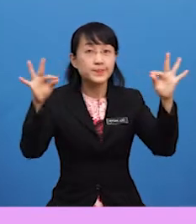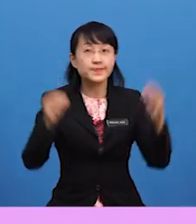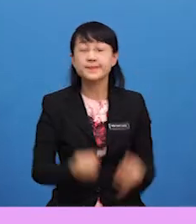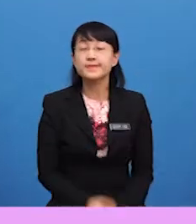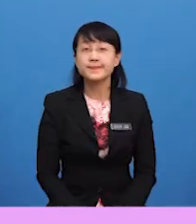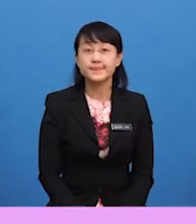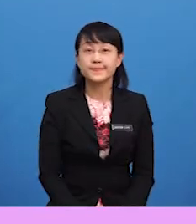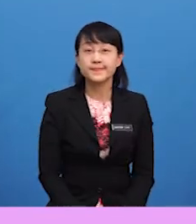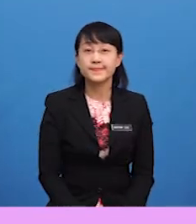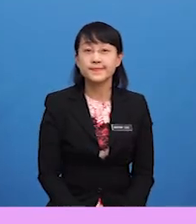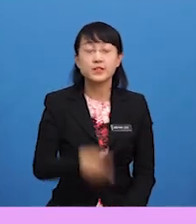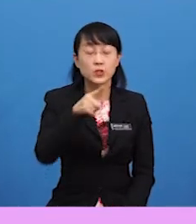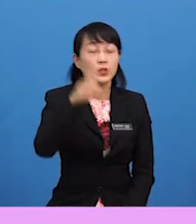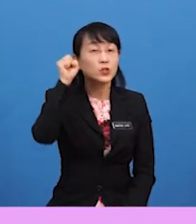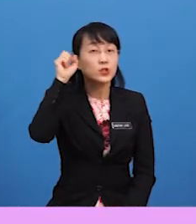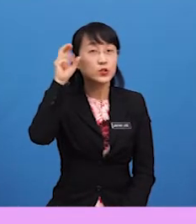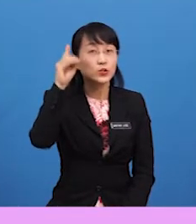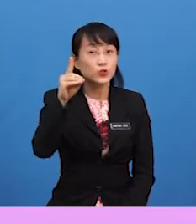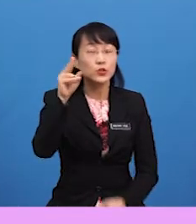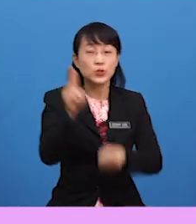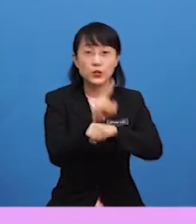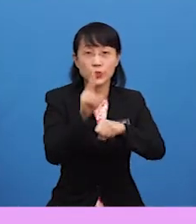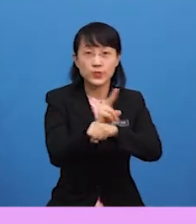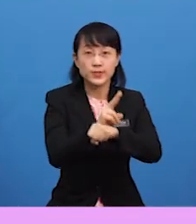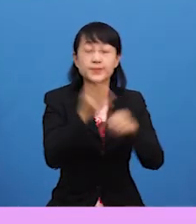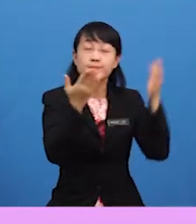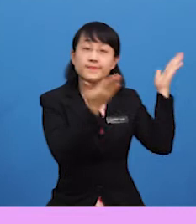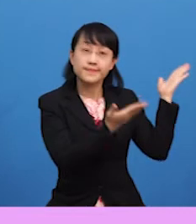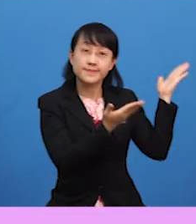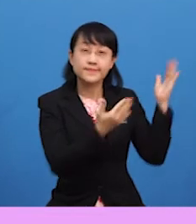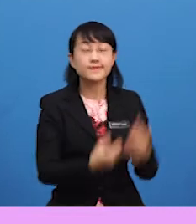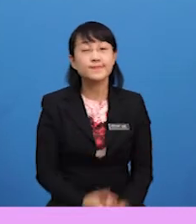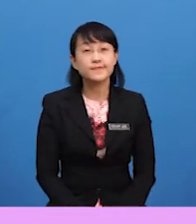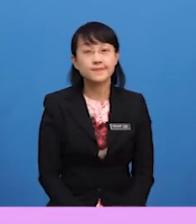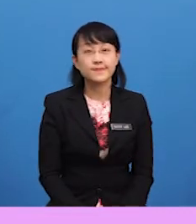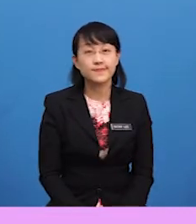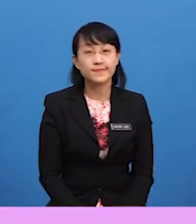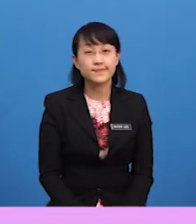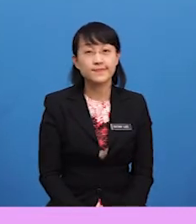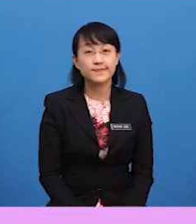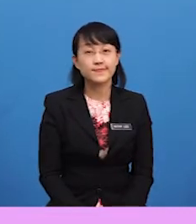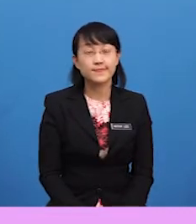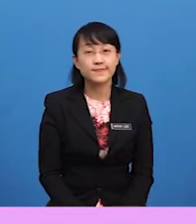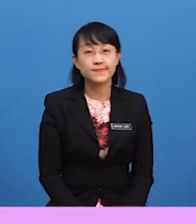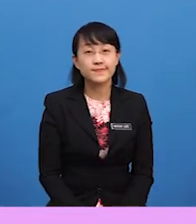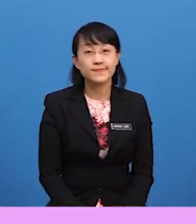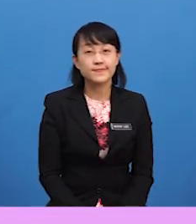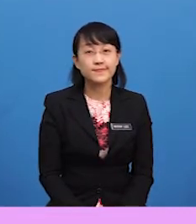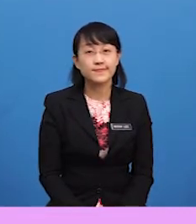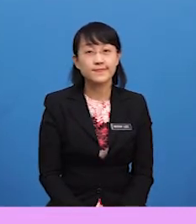Okay. You should use subordinating conjunctions in front of a dependent